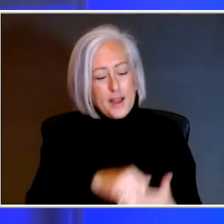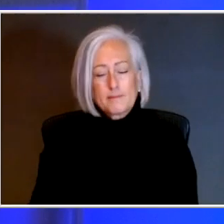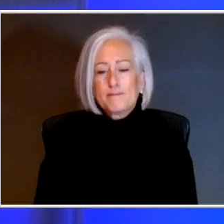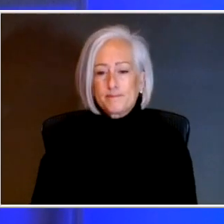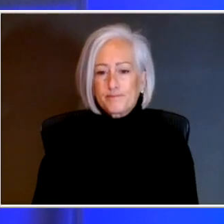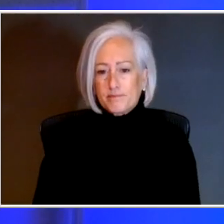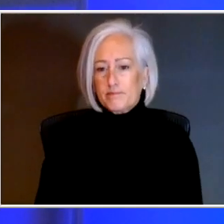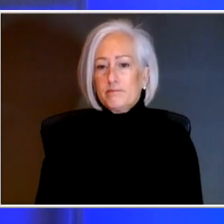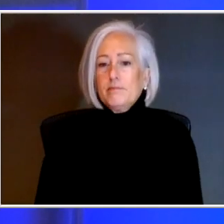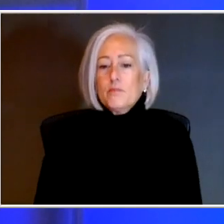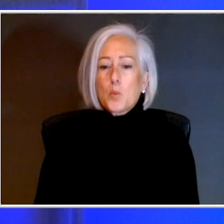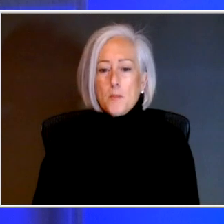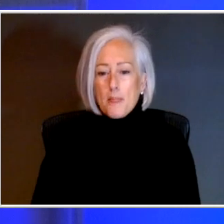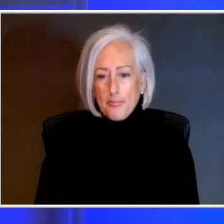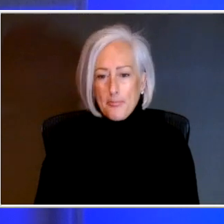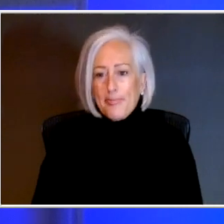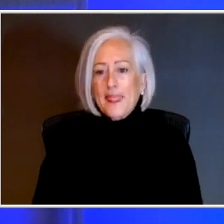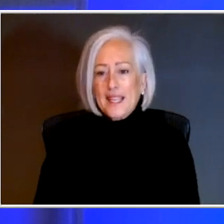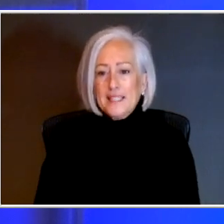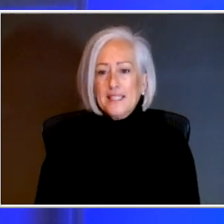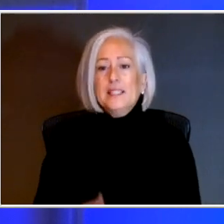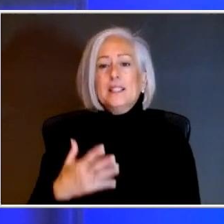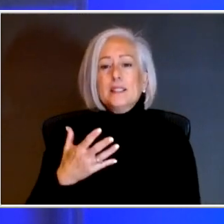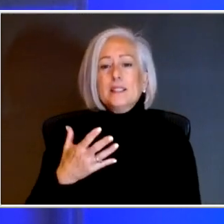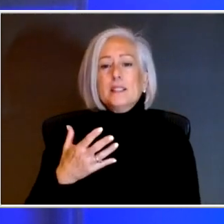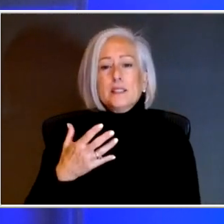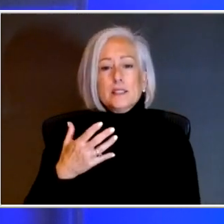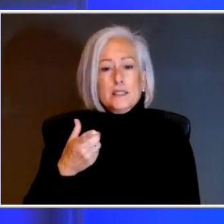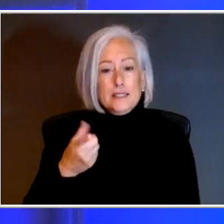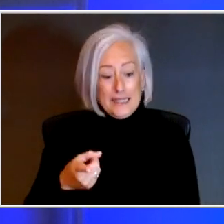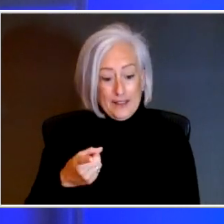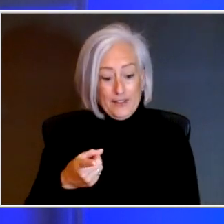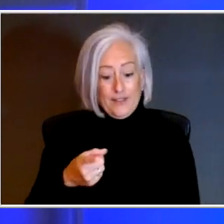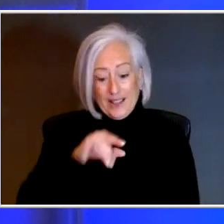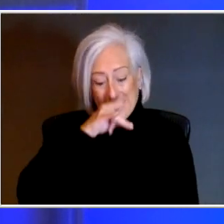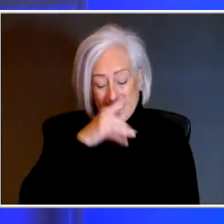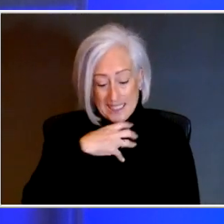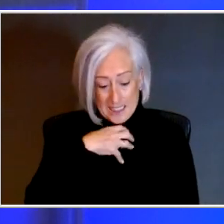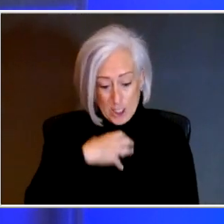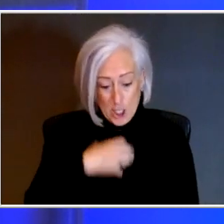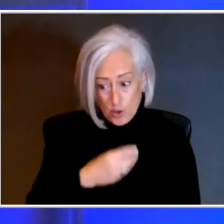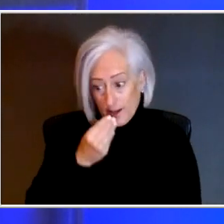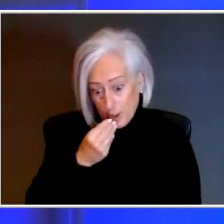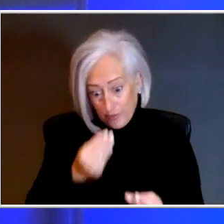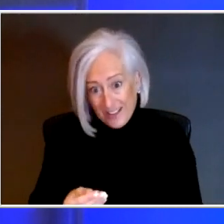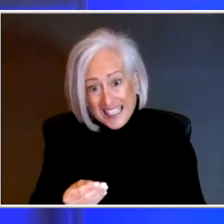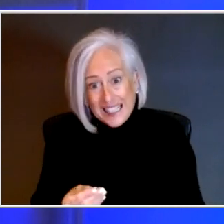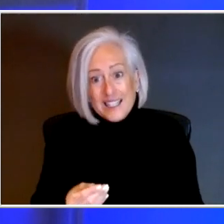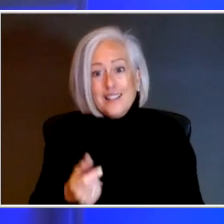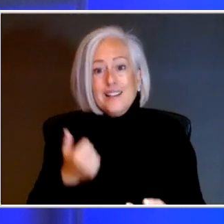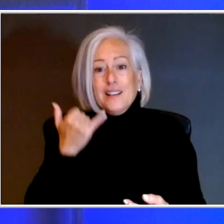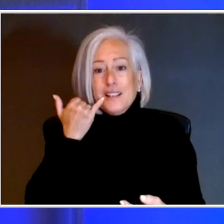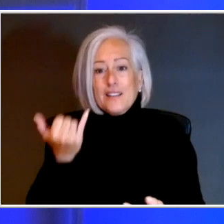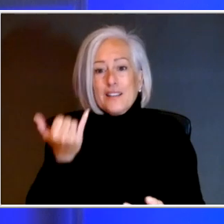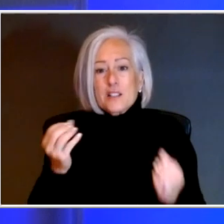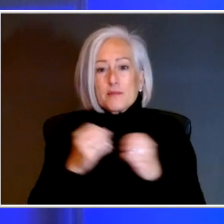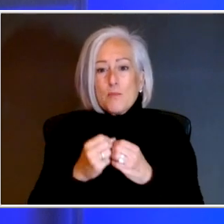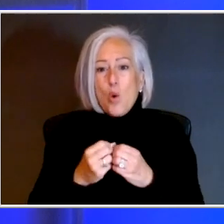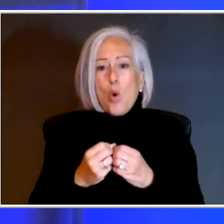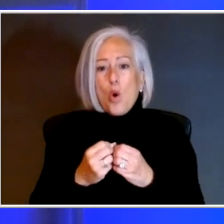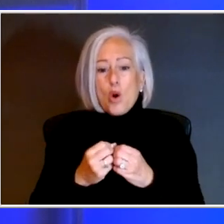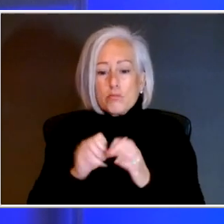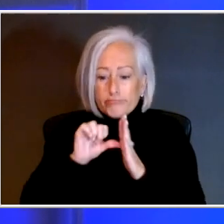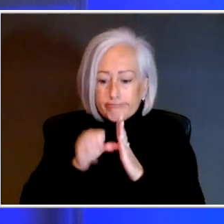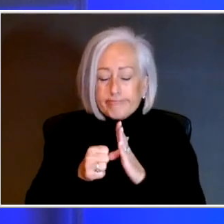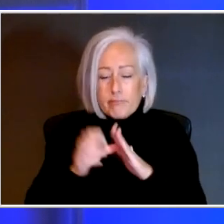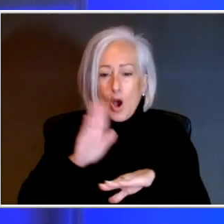again, I like the kids to fuel to hunger, especially in the younger age groups. And then when they become more intense, it becomes more intentional fueling, and making